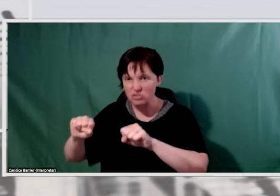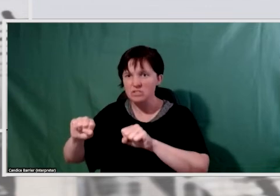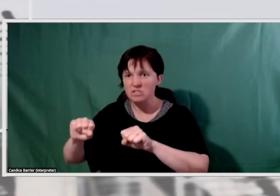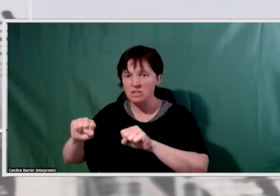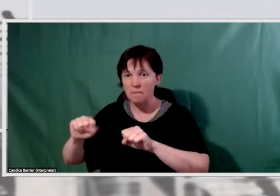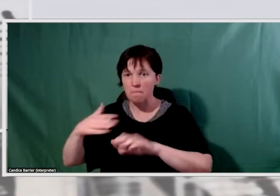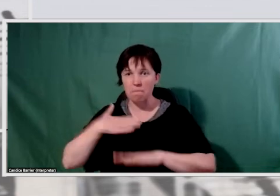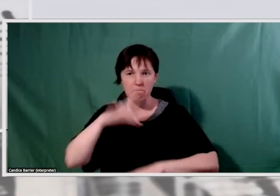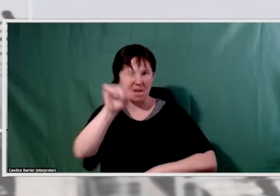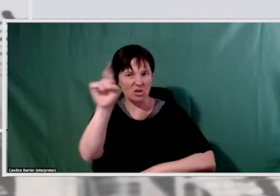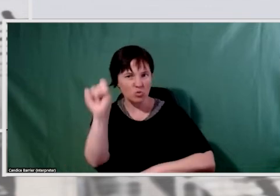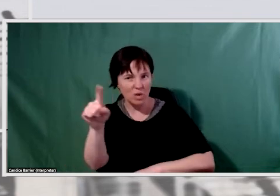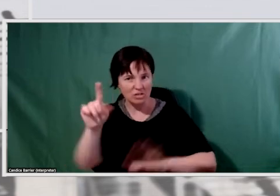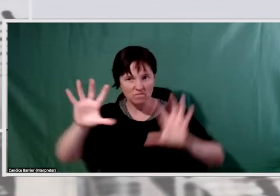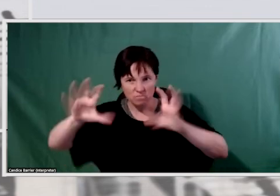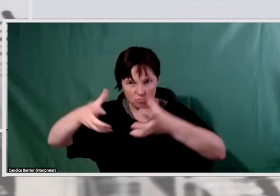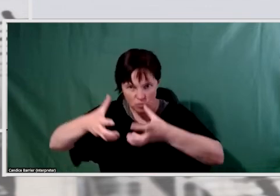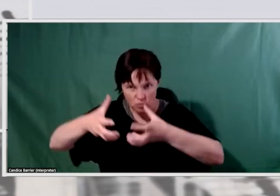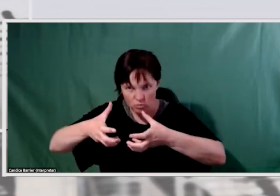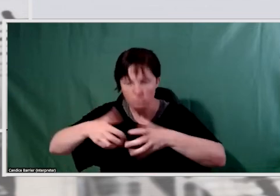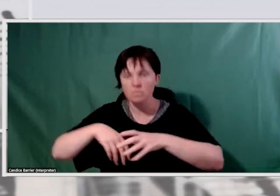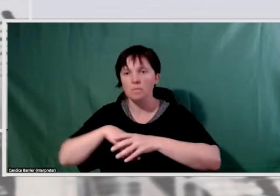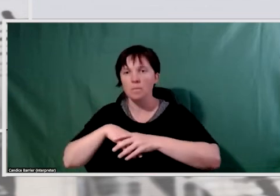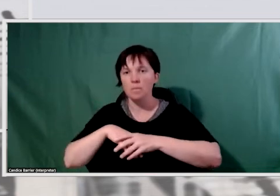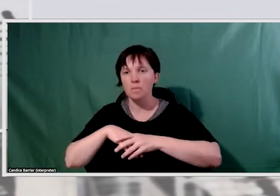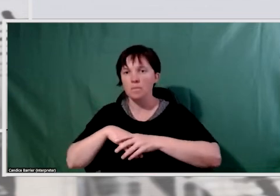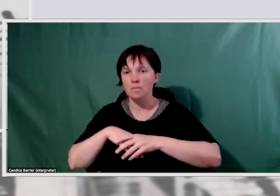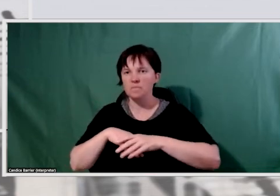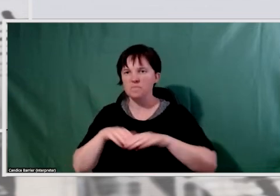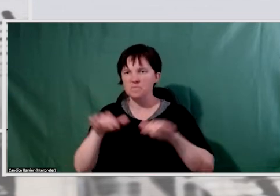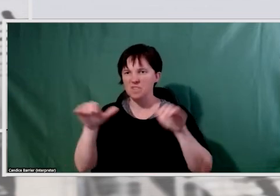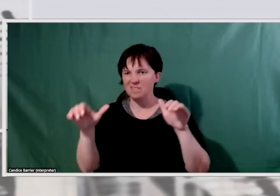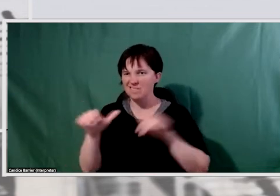group is, does a